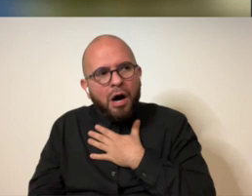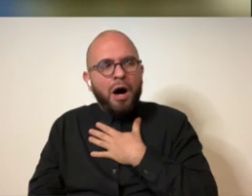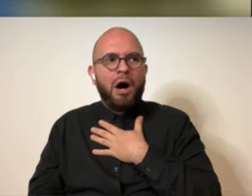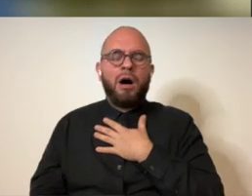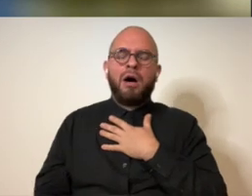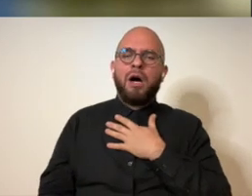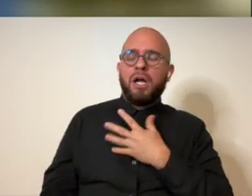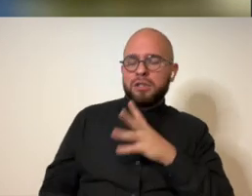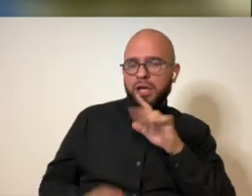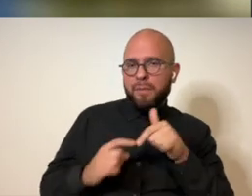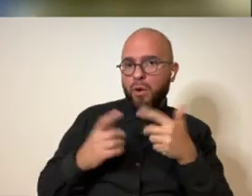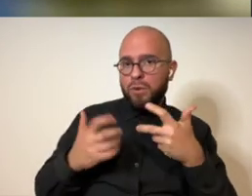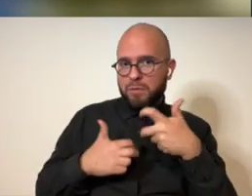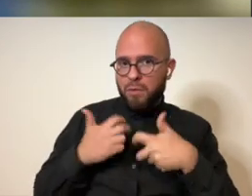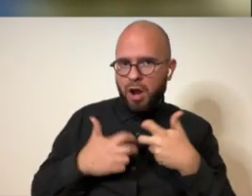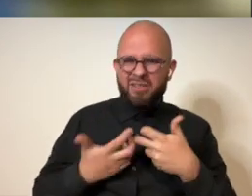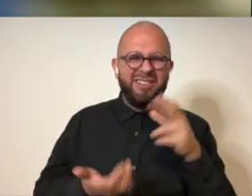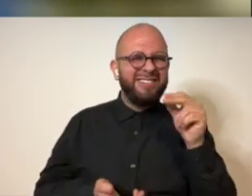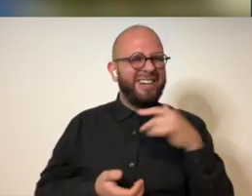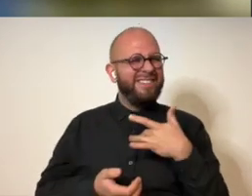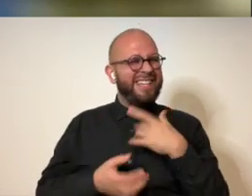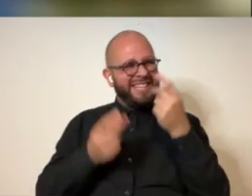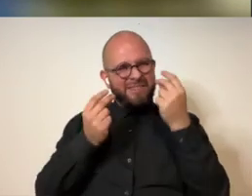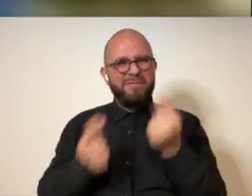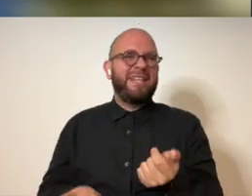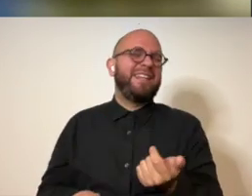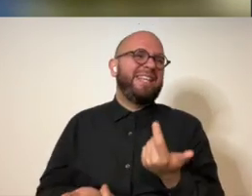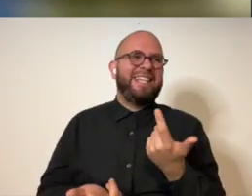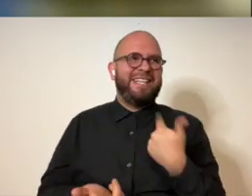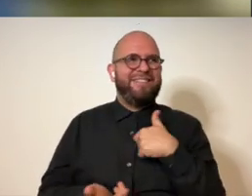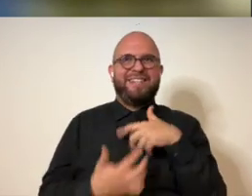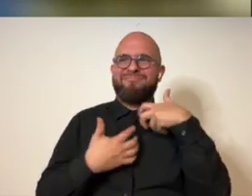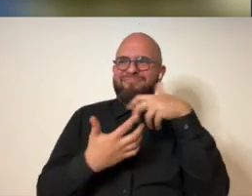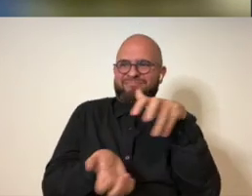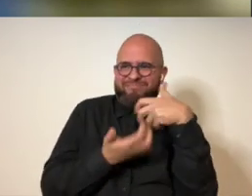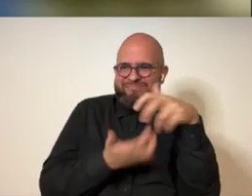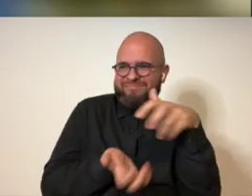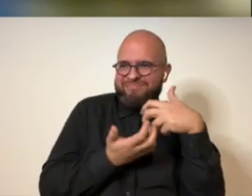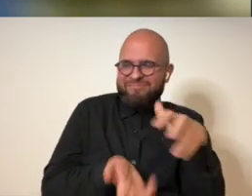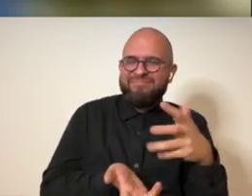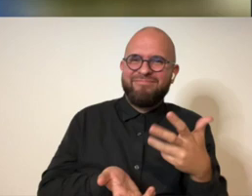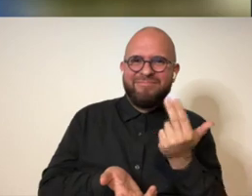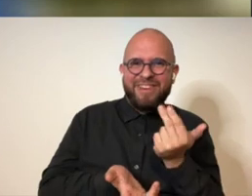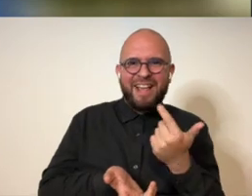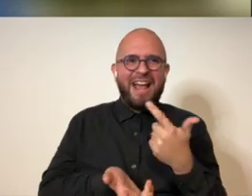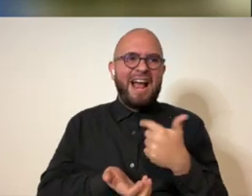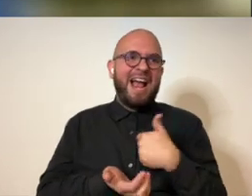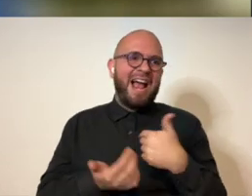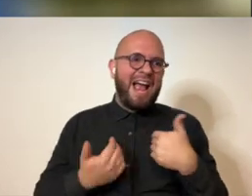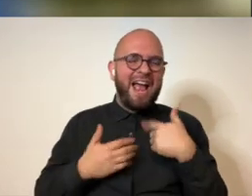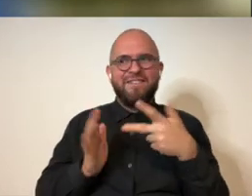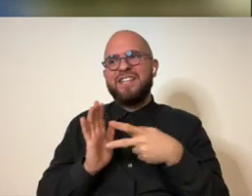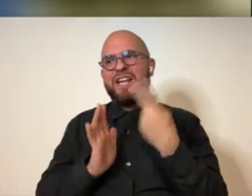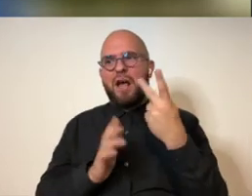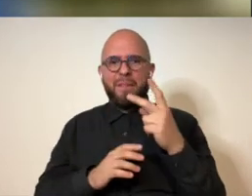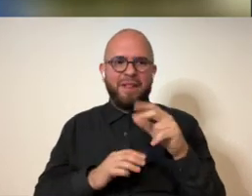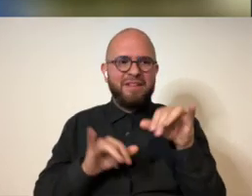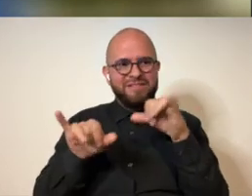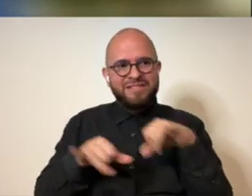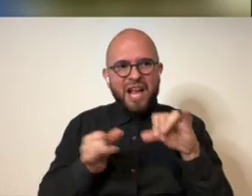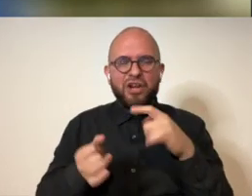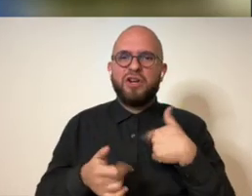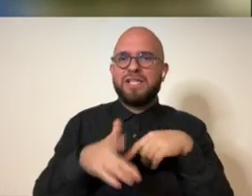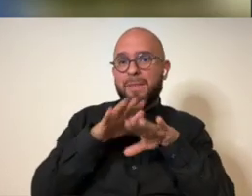God, intervention kind of mood. Let's talk about what we do that's, you know, problematic. We start laughing about it immediately. Like, haha, I